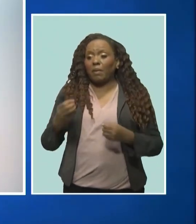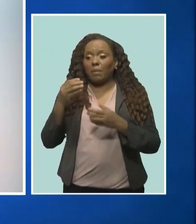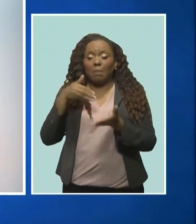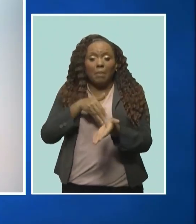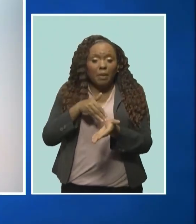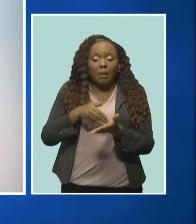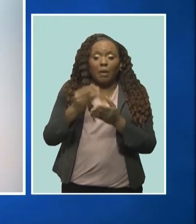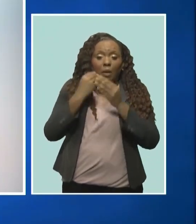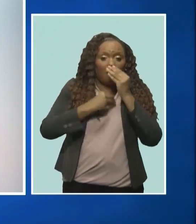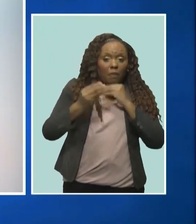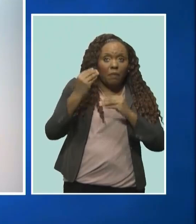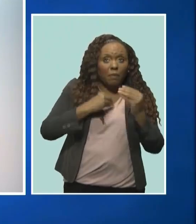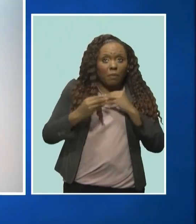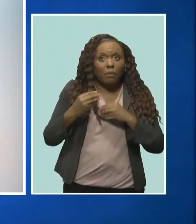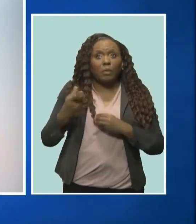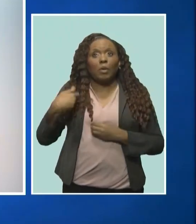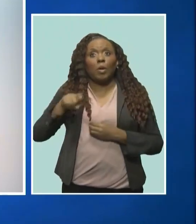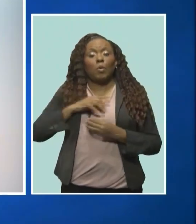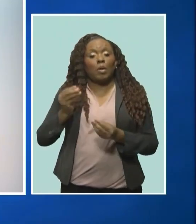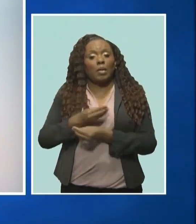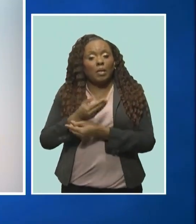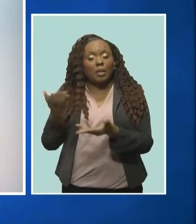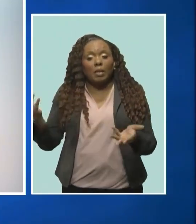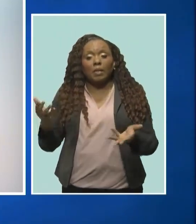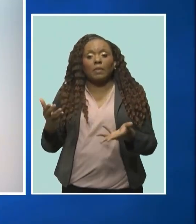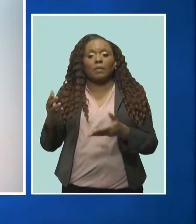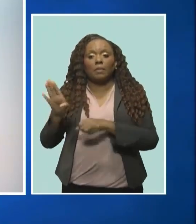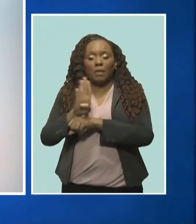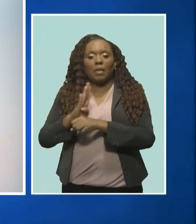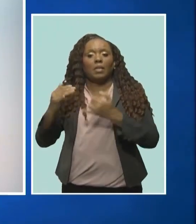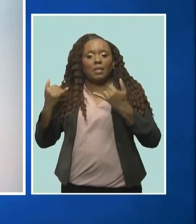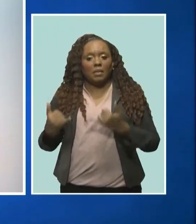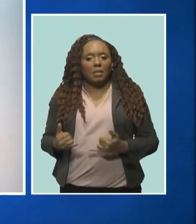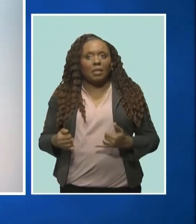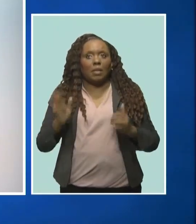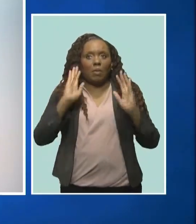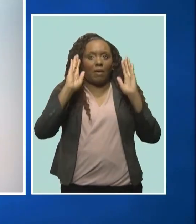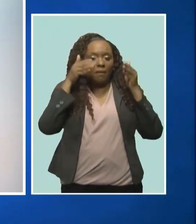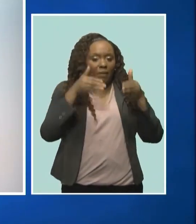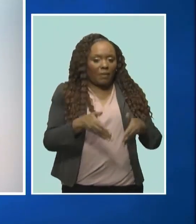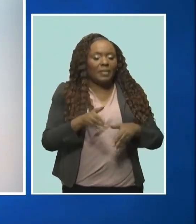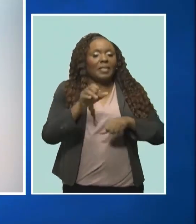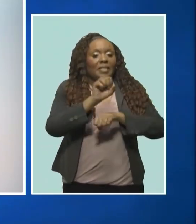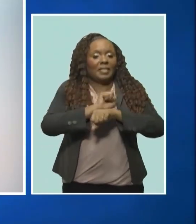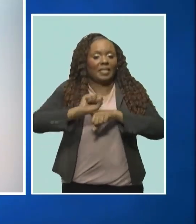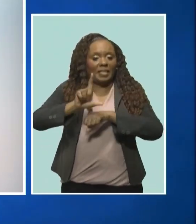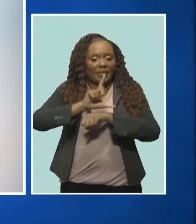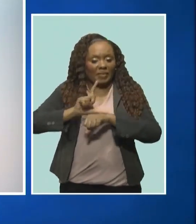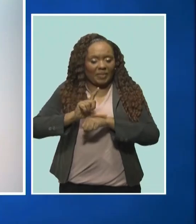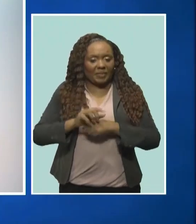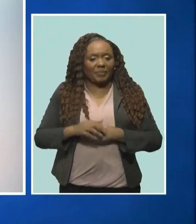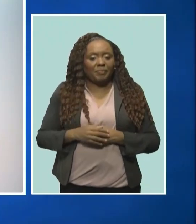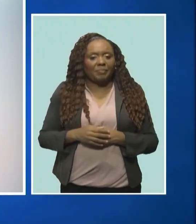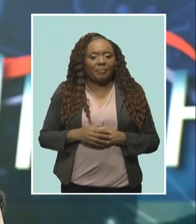you name it. We have just turned our efforts to St. Lucia. So that's where we are giving back.